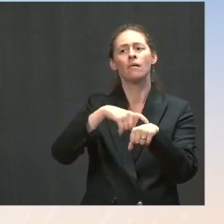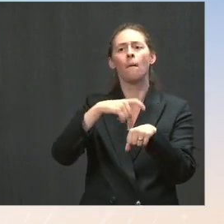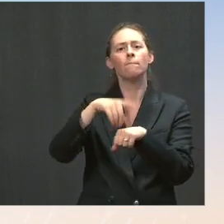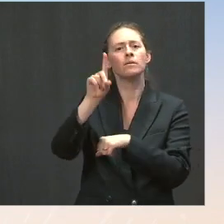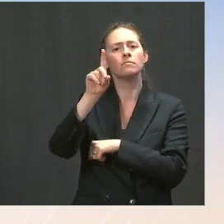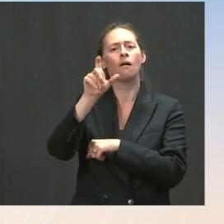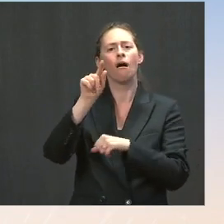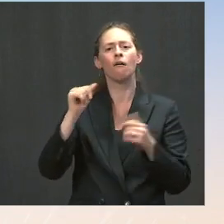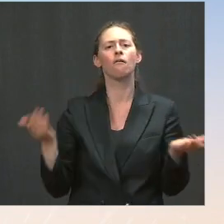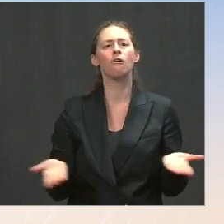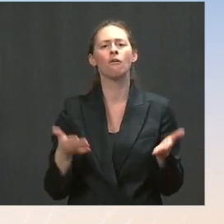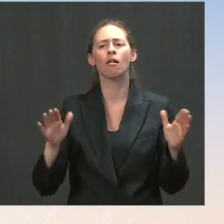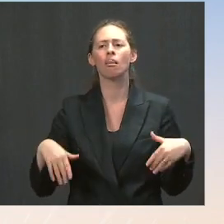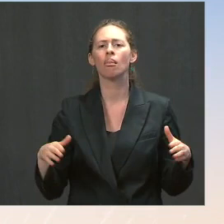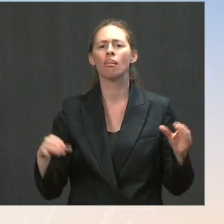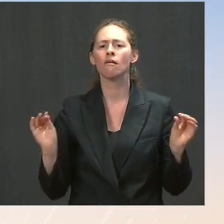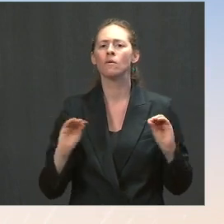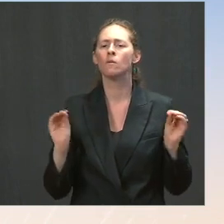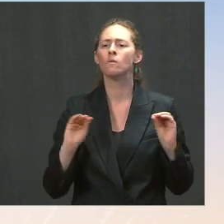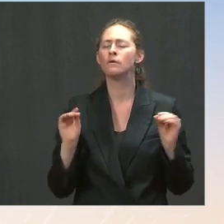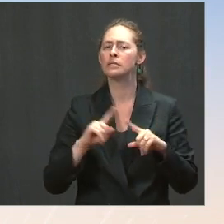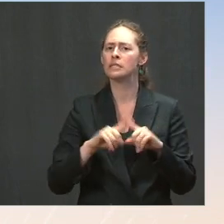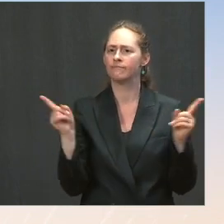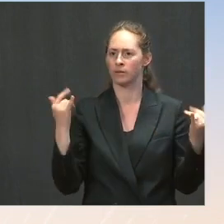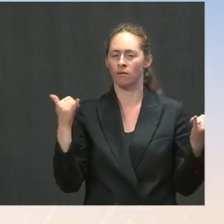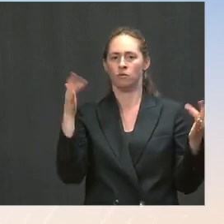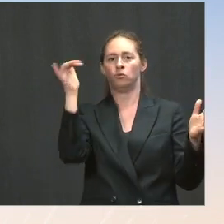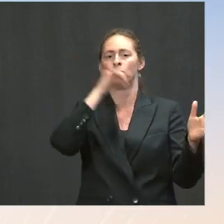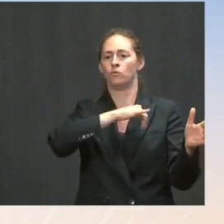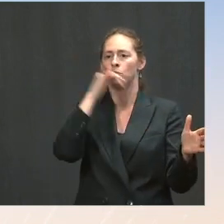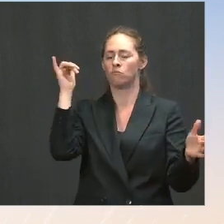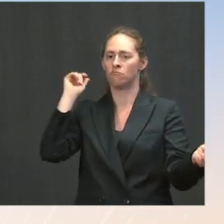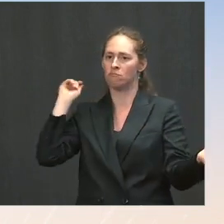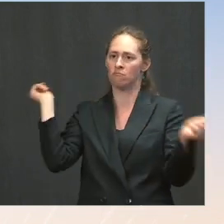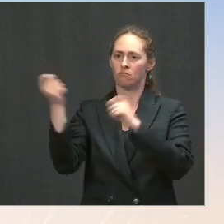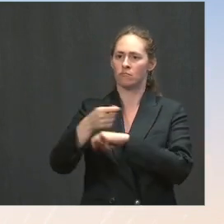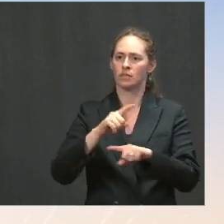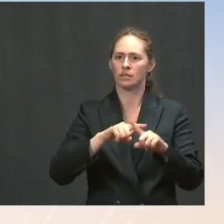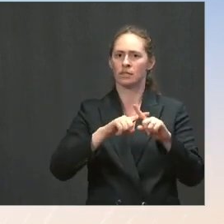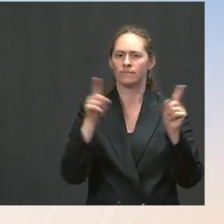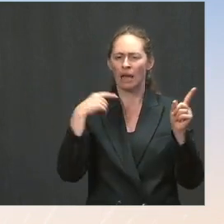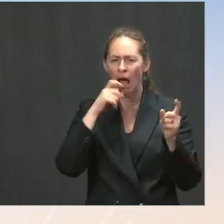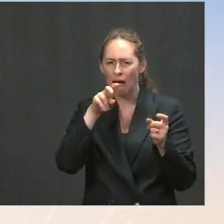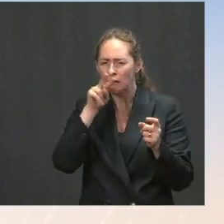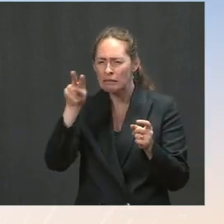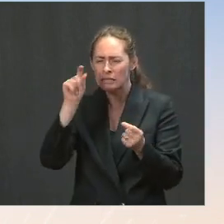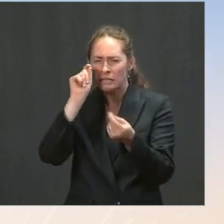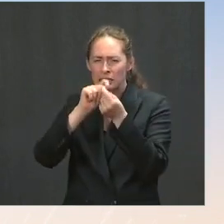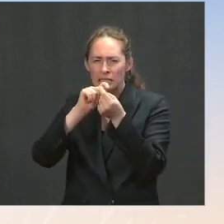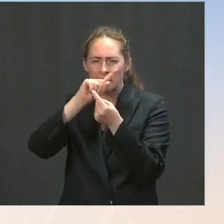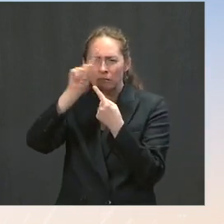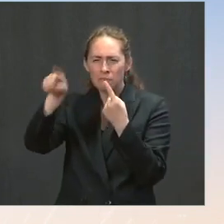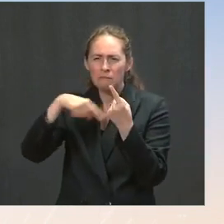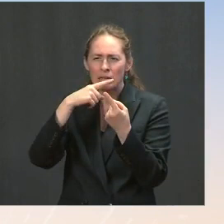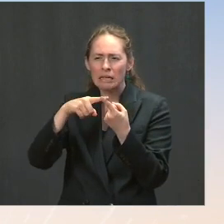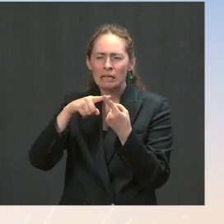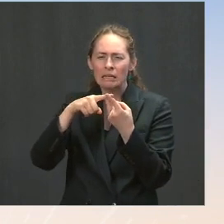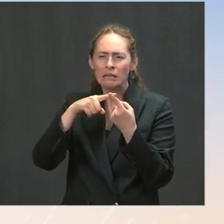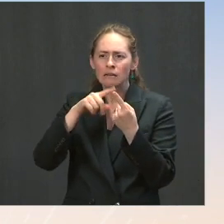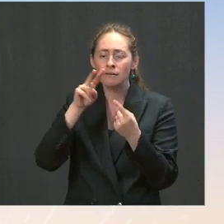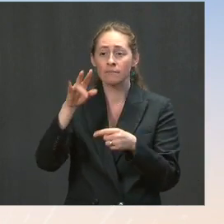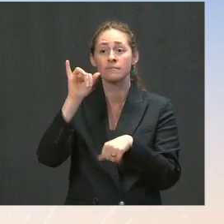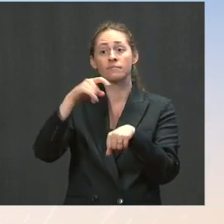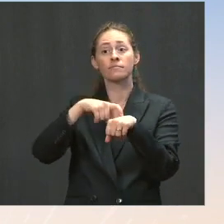It was not even I can look at this specific data, but it was 99% of cases were not Delta